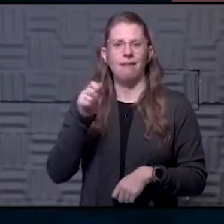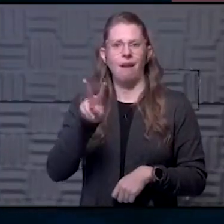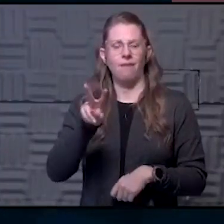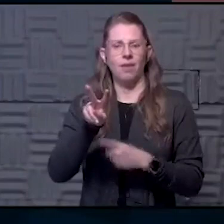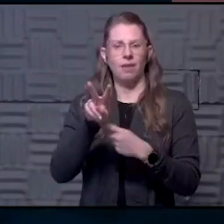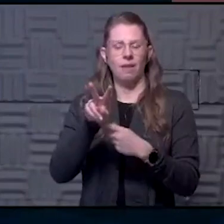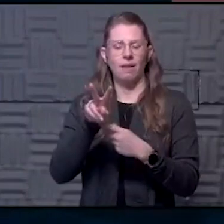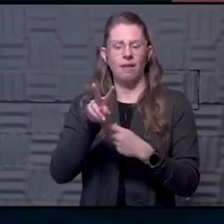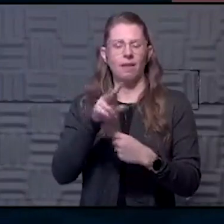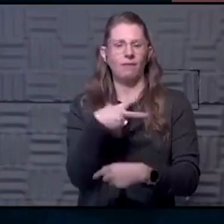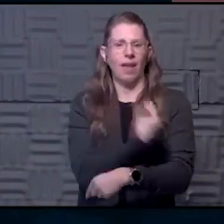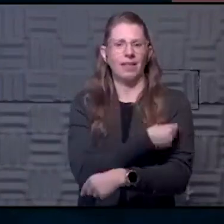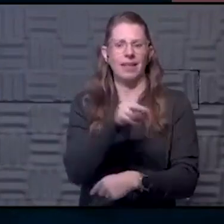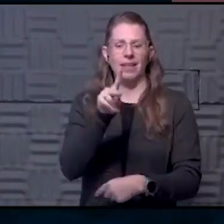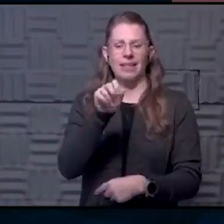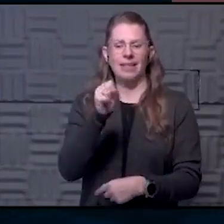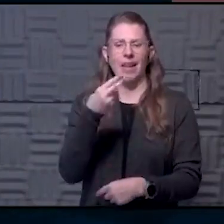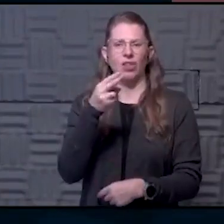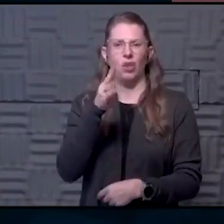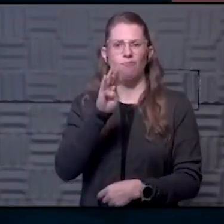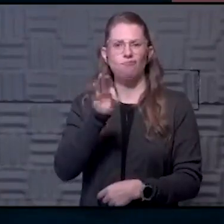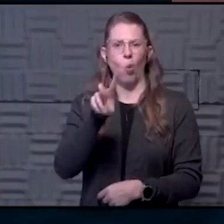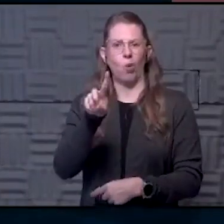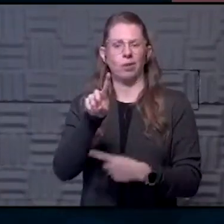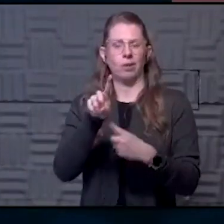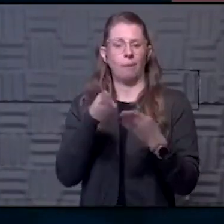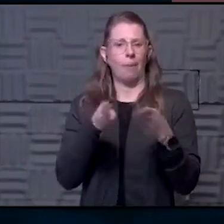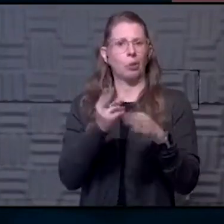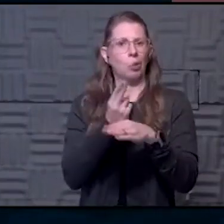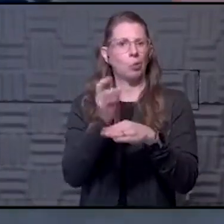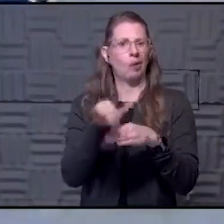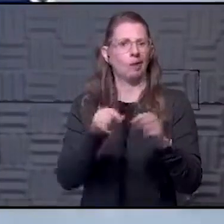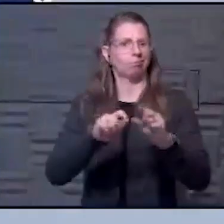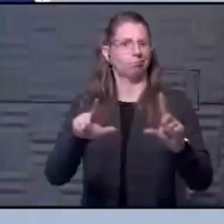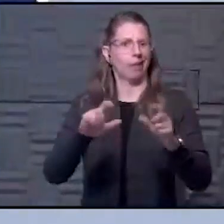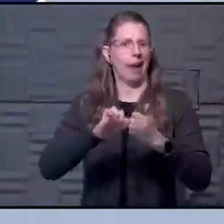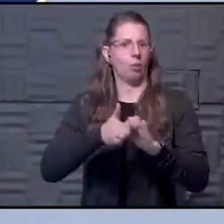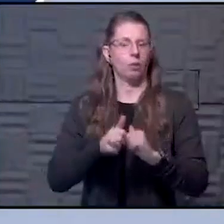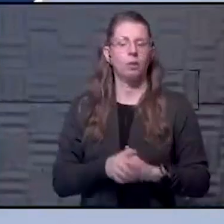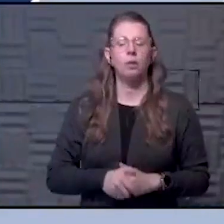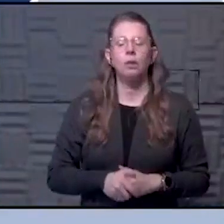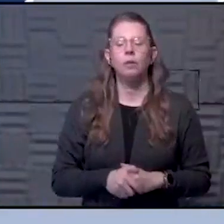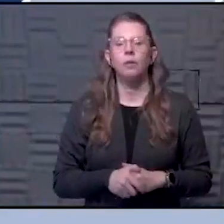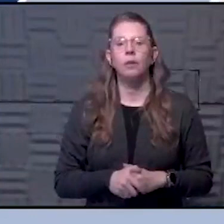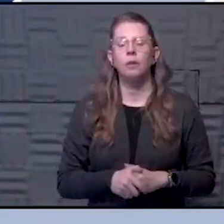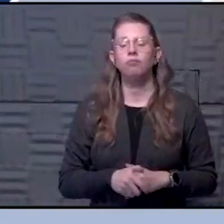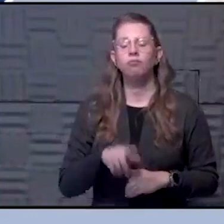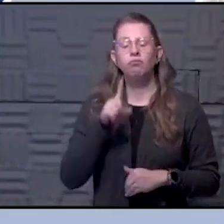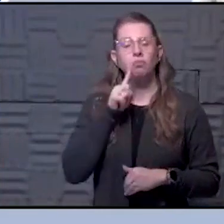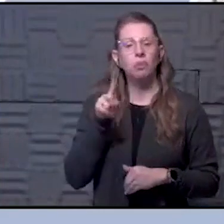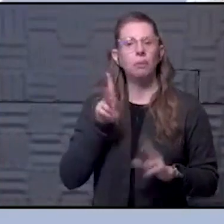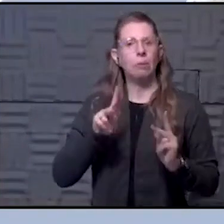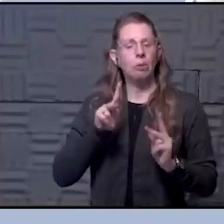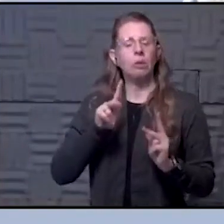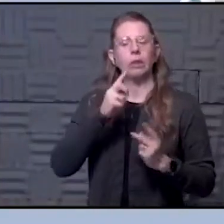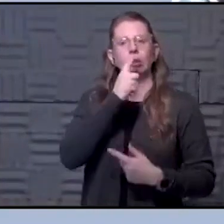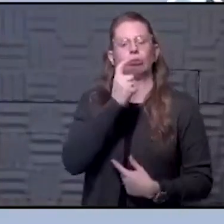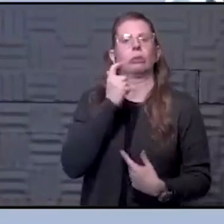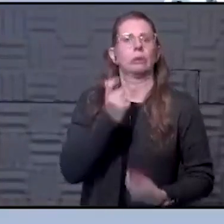dashboard, how can the public best make use of that dashboard? I think that people are real interested in